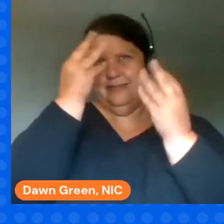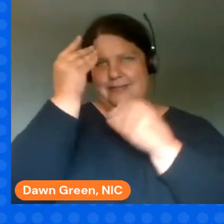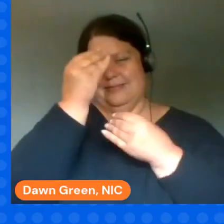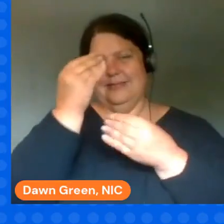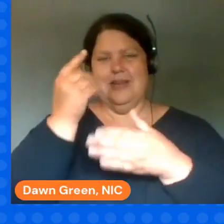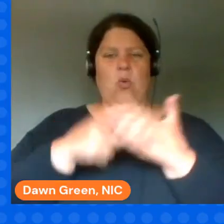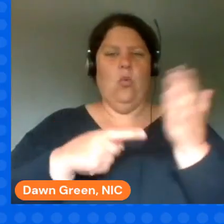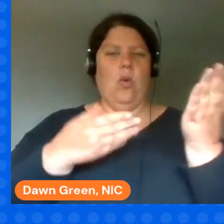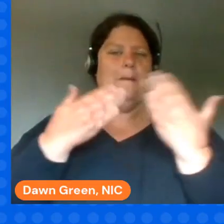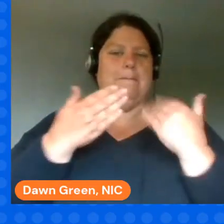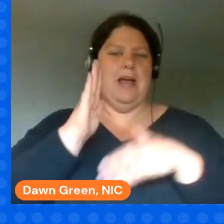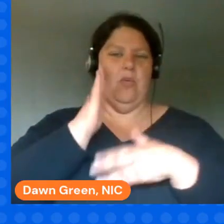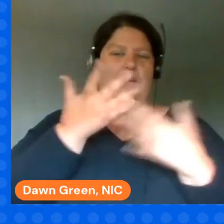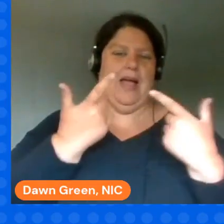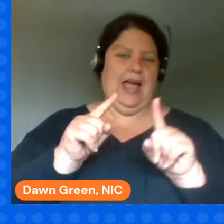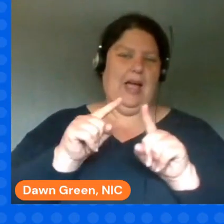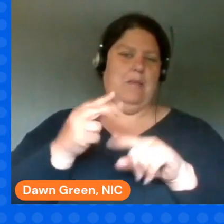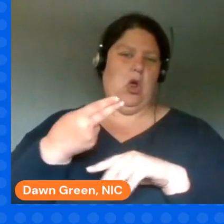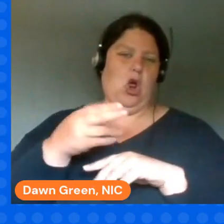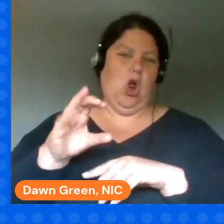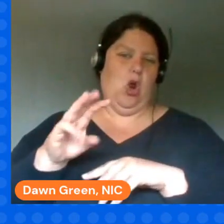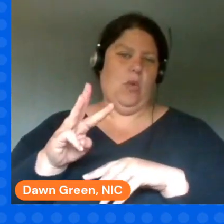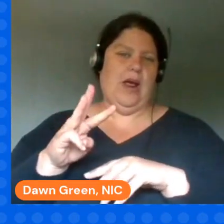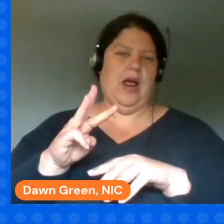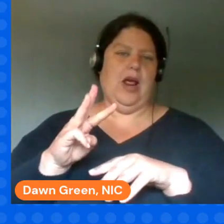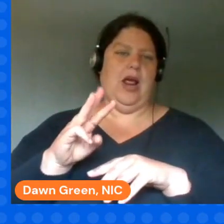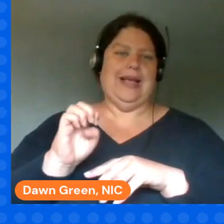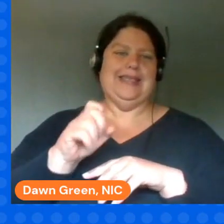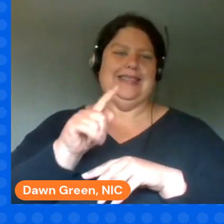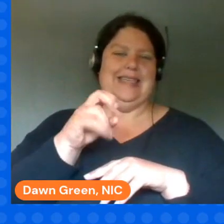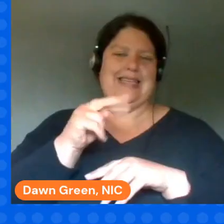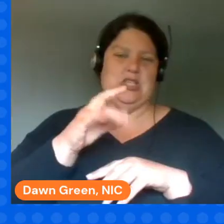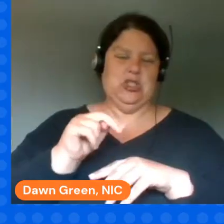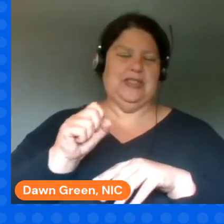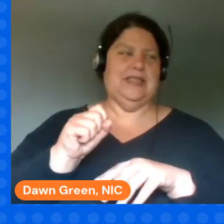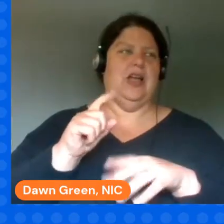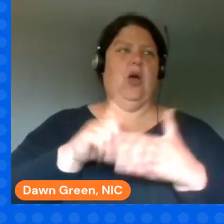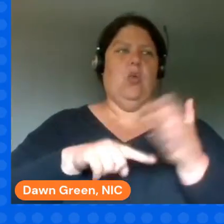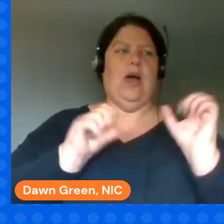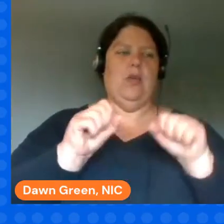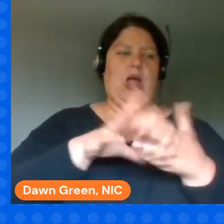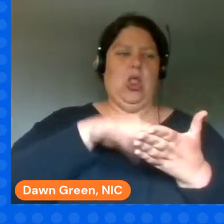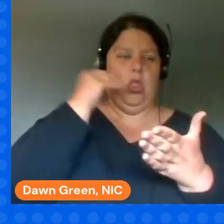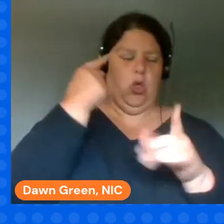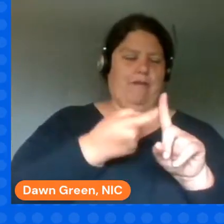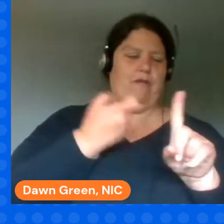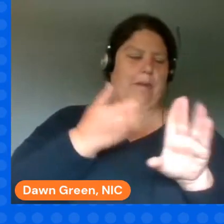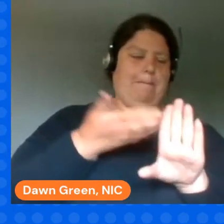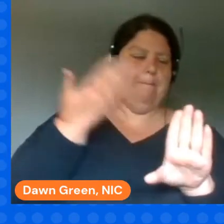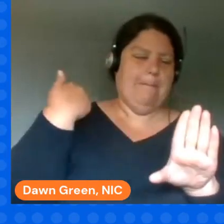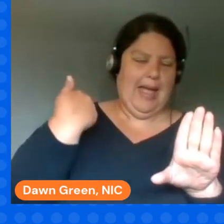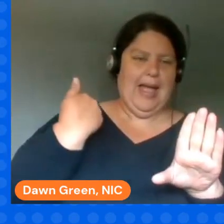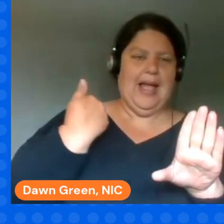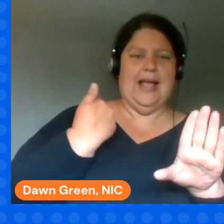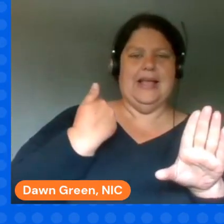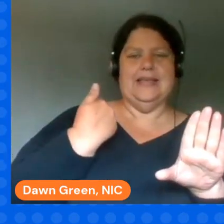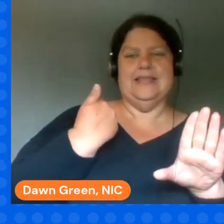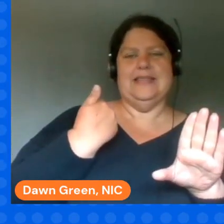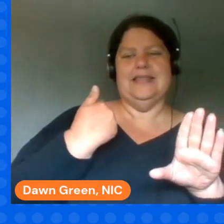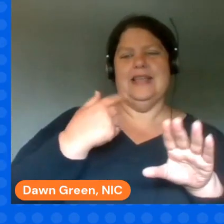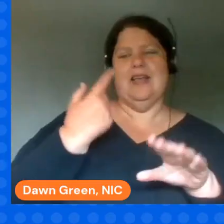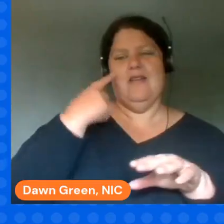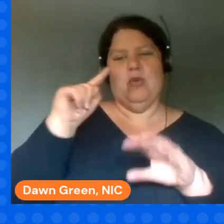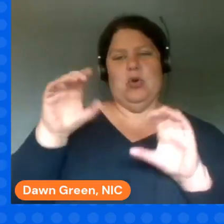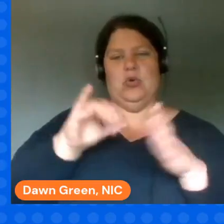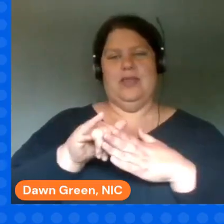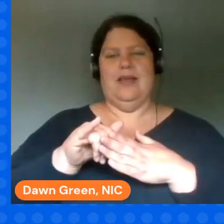in OctoStudio. Are there things that we can learn from past extension implementations so that we can do this, again, in a little bit more of a decentralized way,